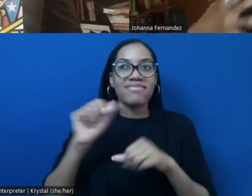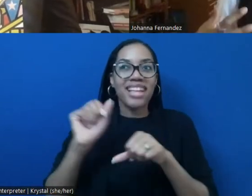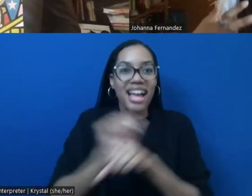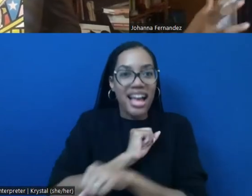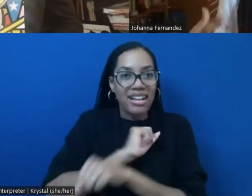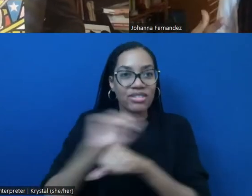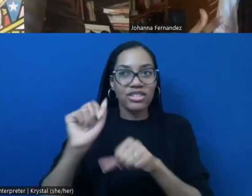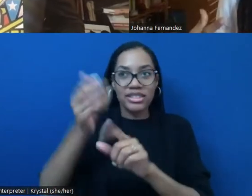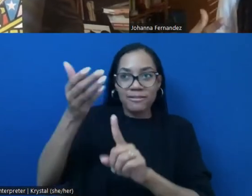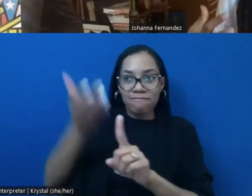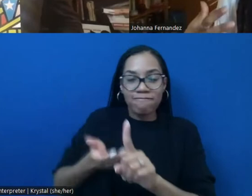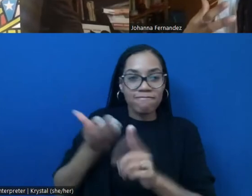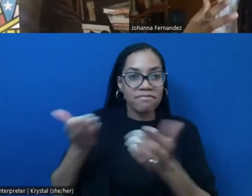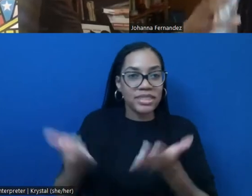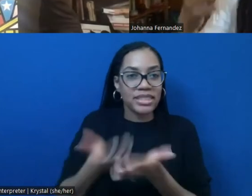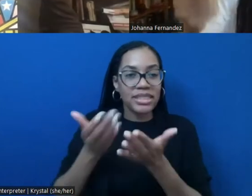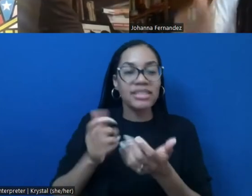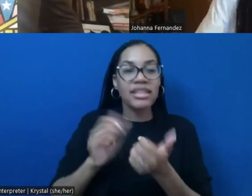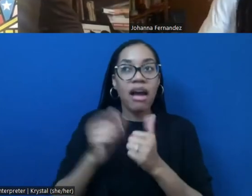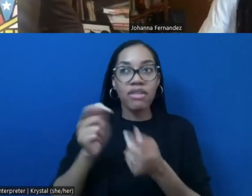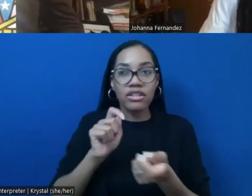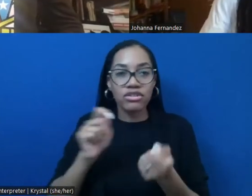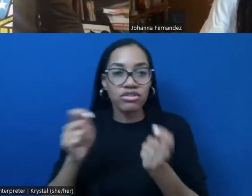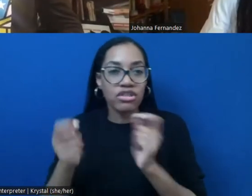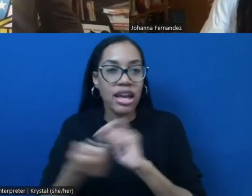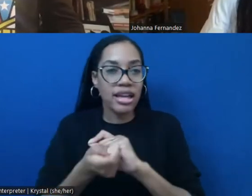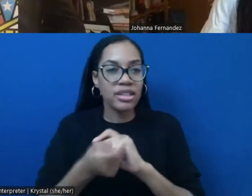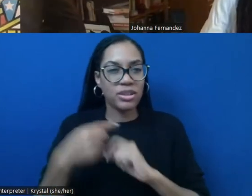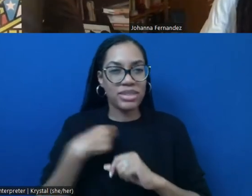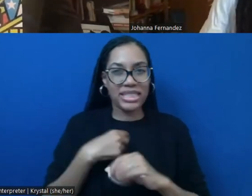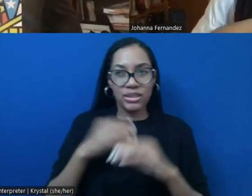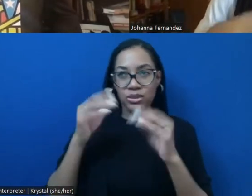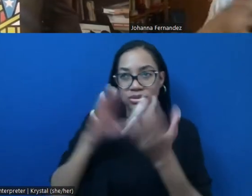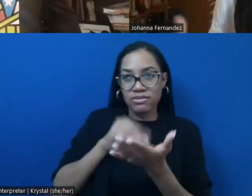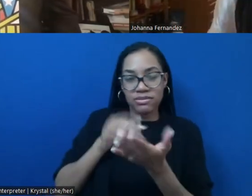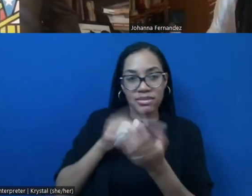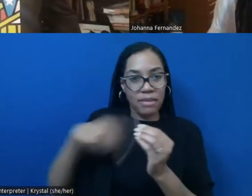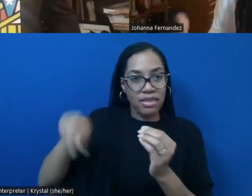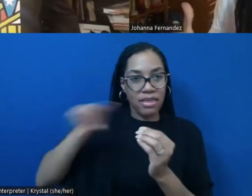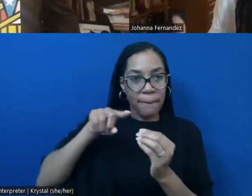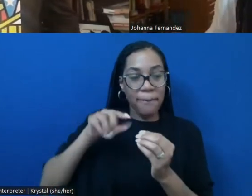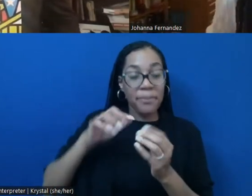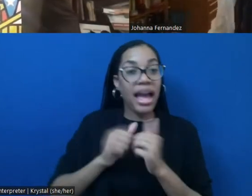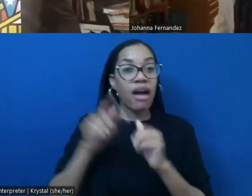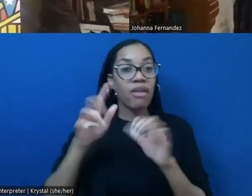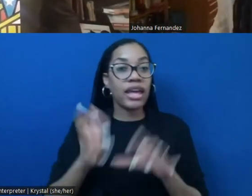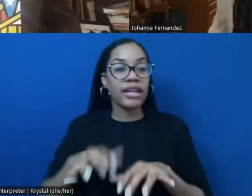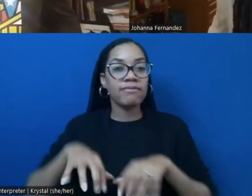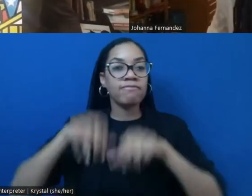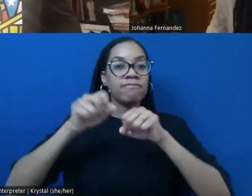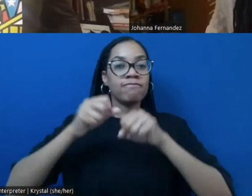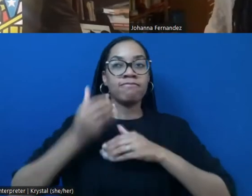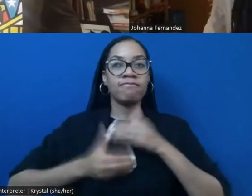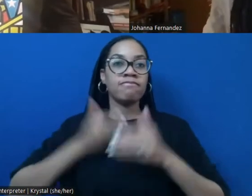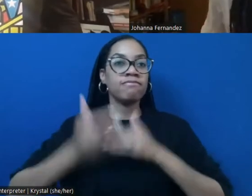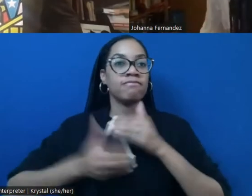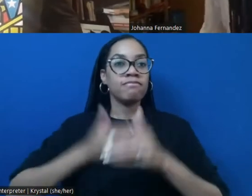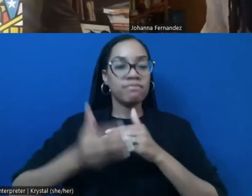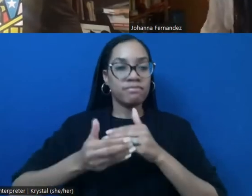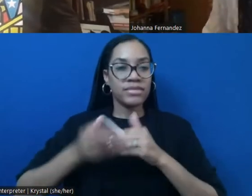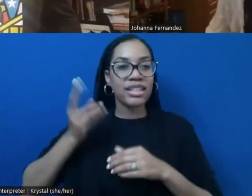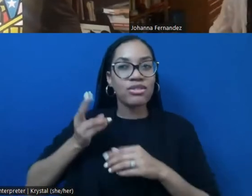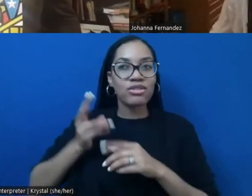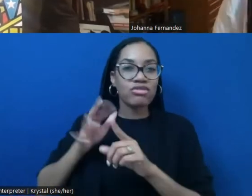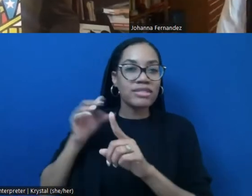why they decided to take the reins of history and give all to these movements.